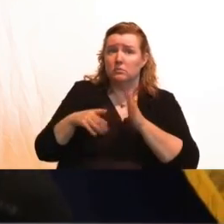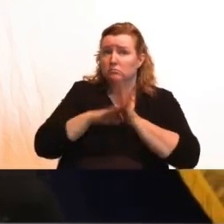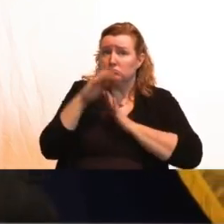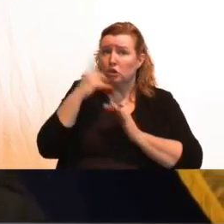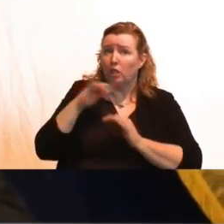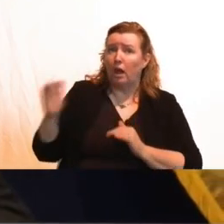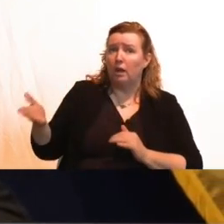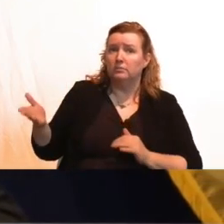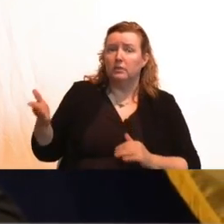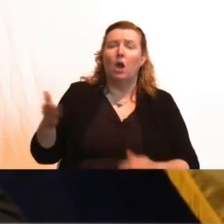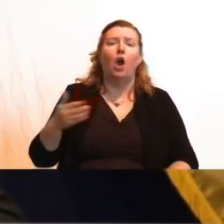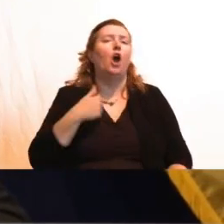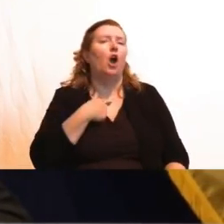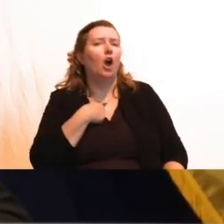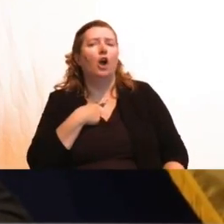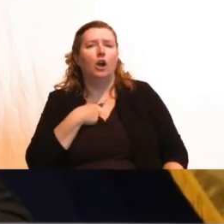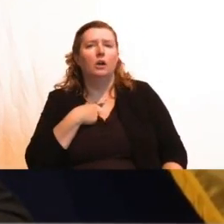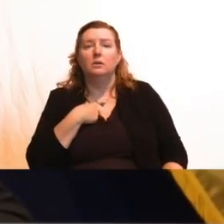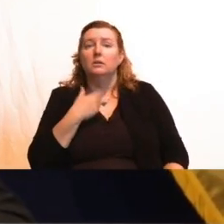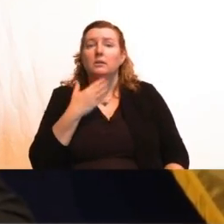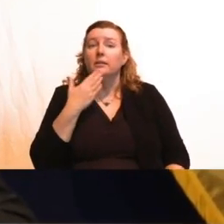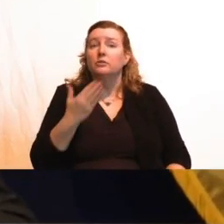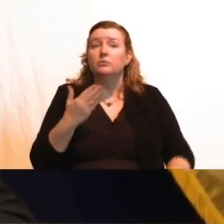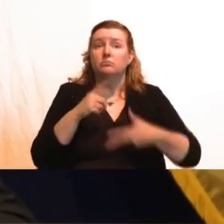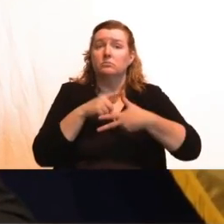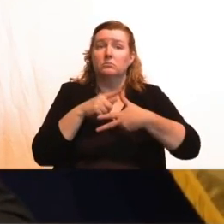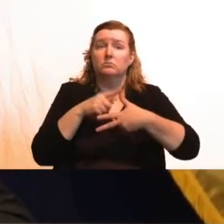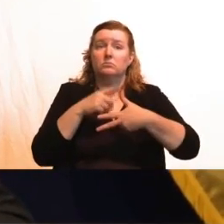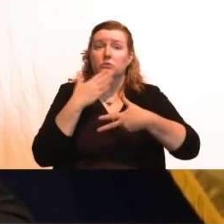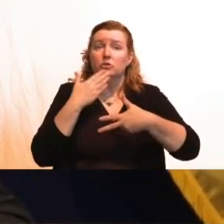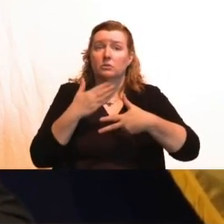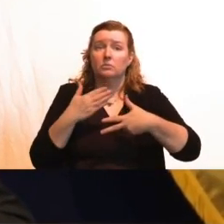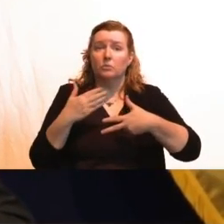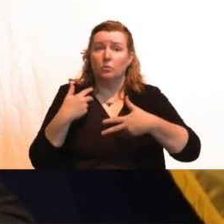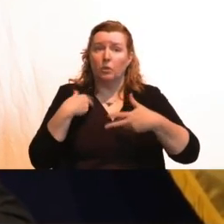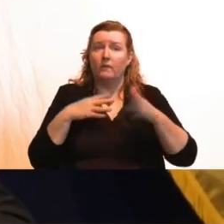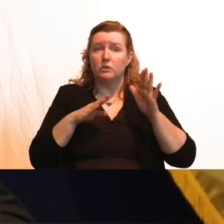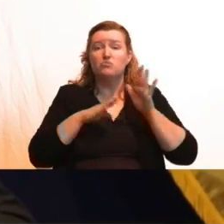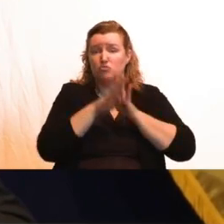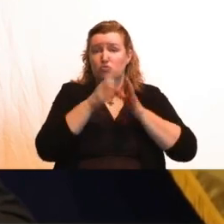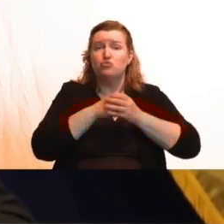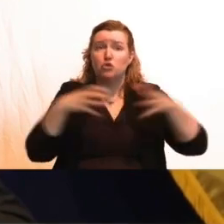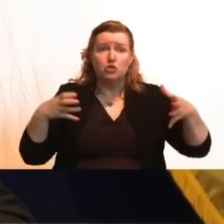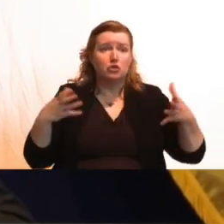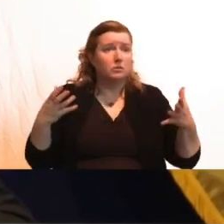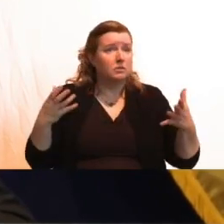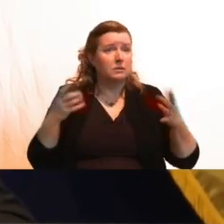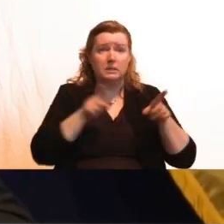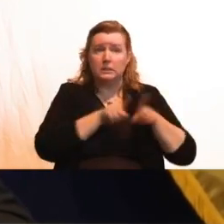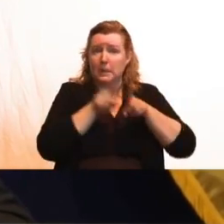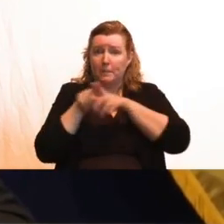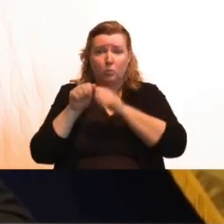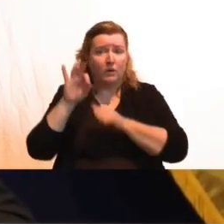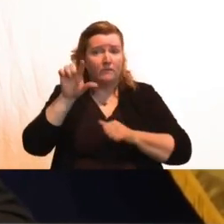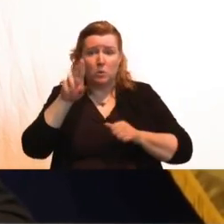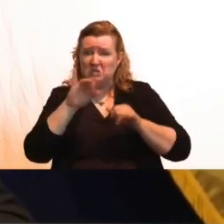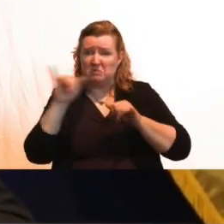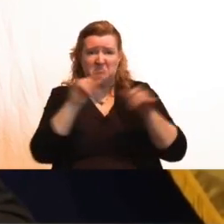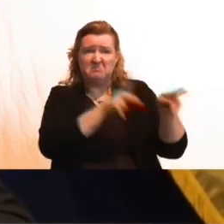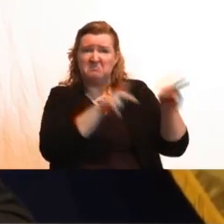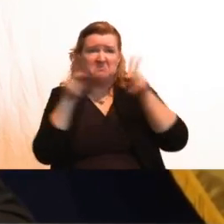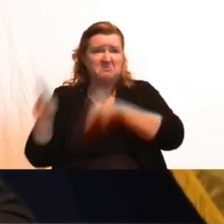like there are with the flu, right? Ed referred to what a bad flu season looked like a year plus ago, or almost a year